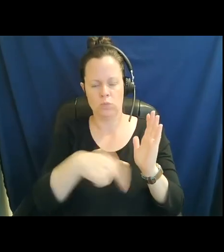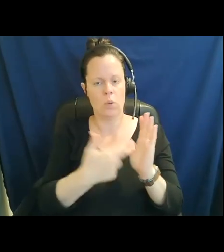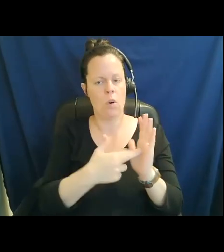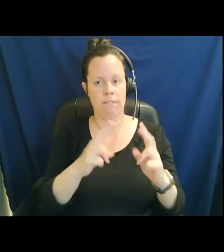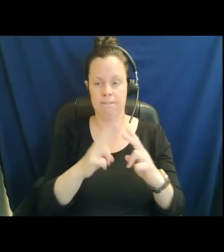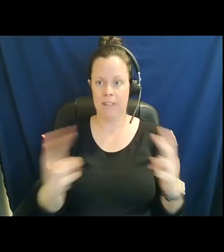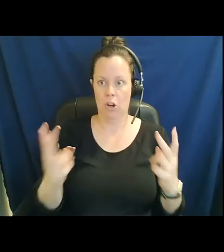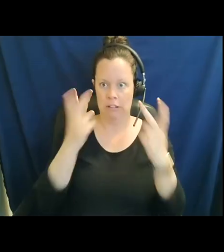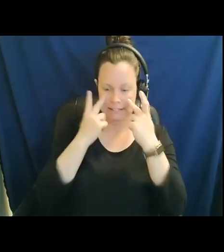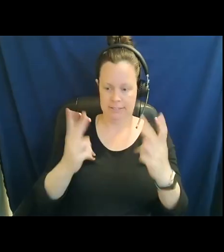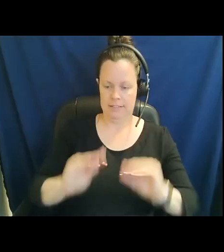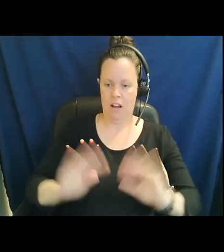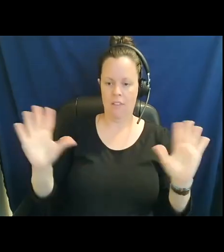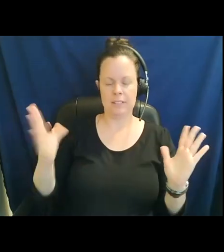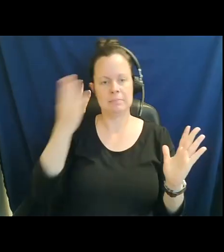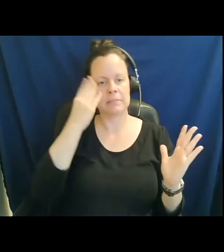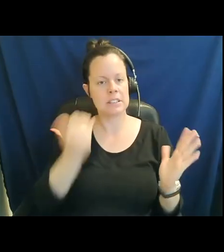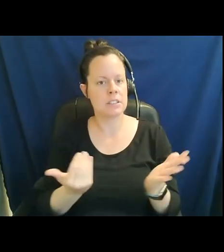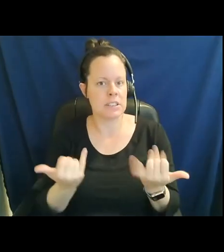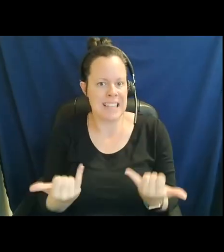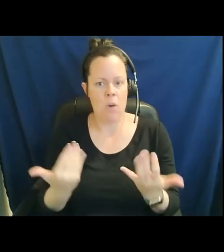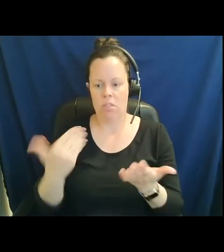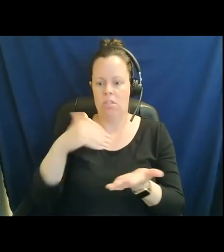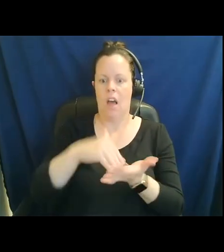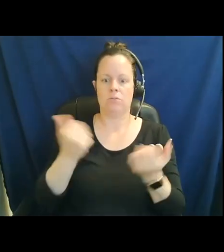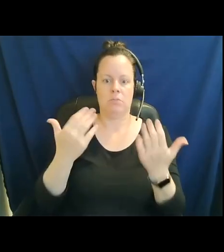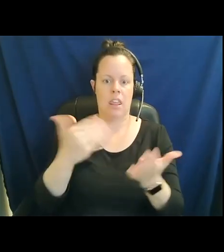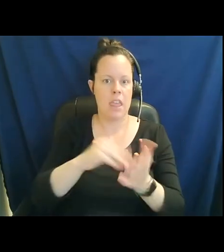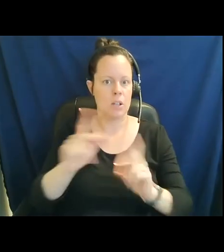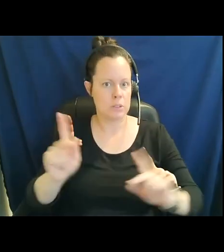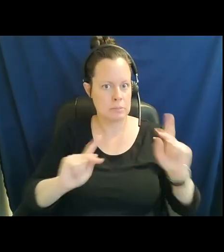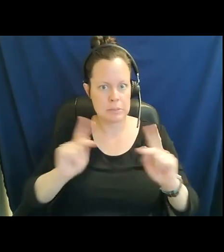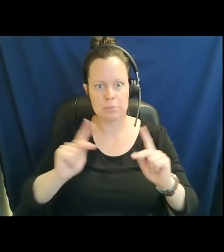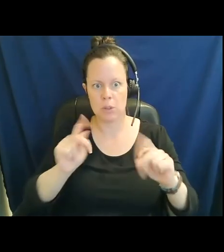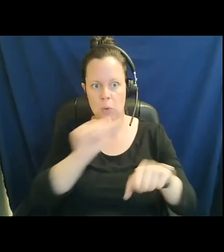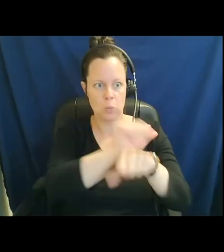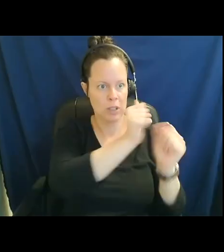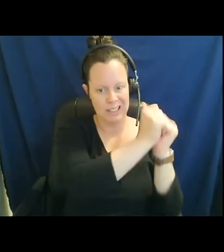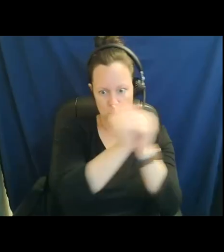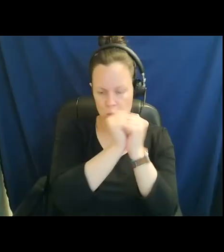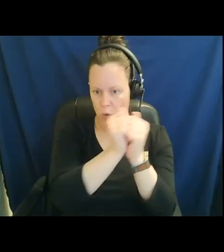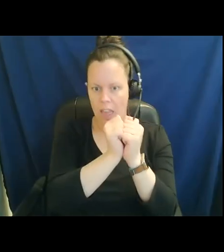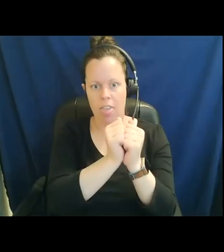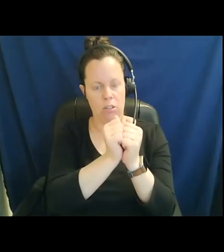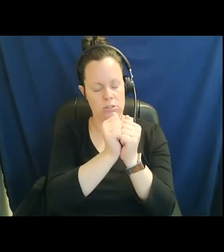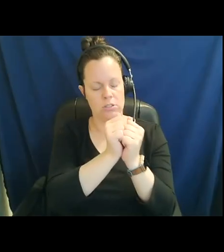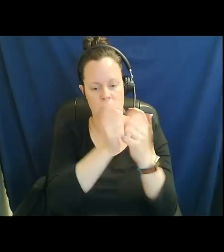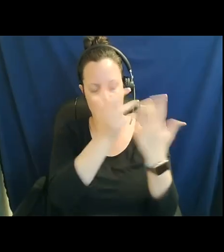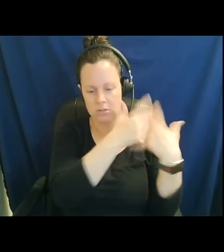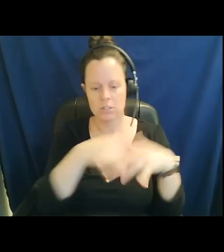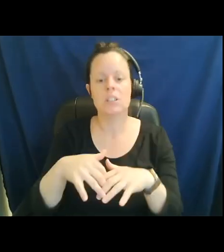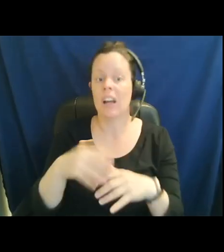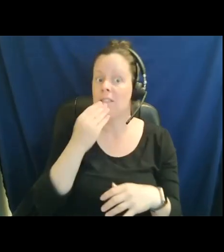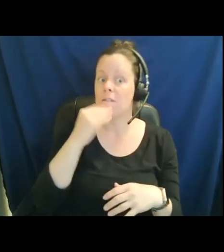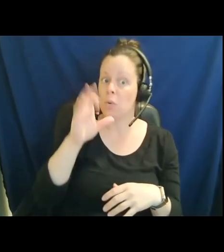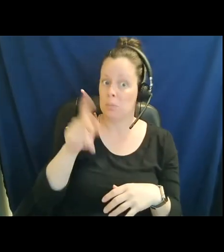crisis, but there are thousands of people who are making this work. First, the food bank staff who are carrying a much heavier load without the hundreds